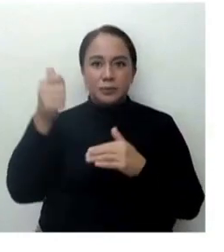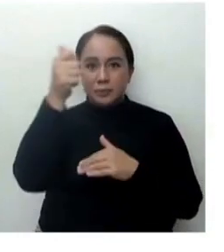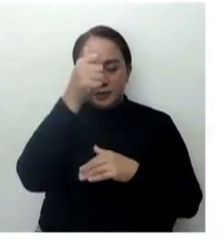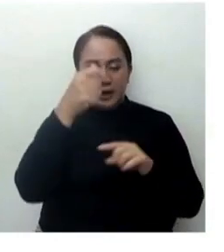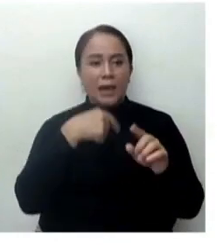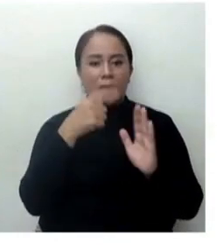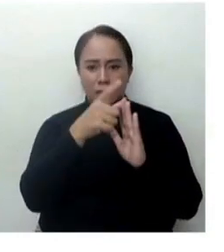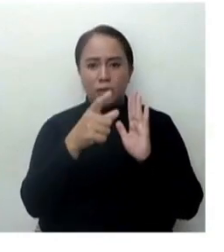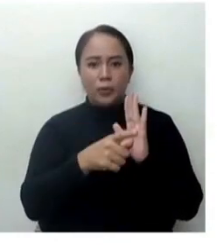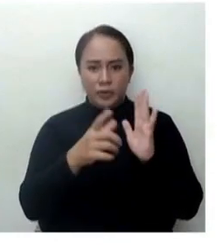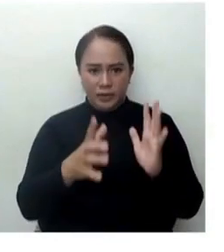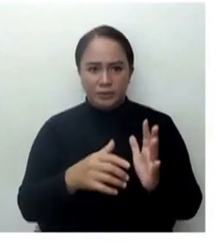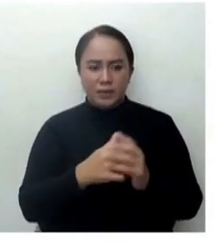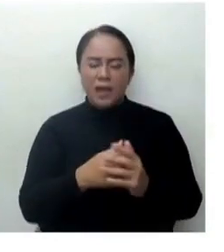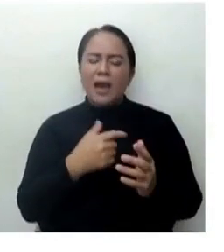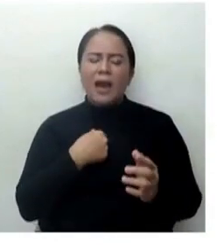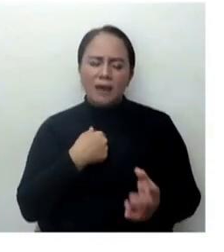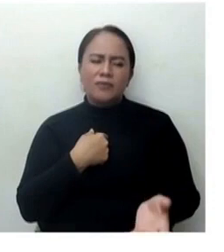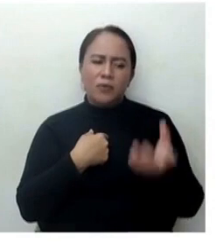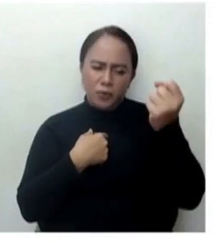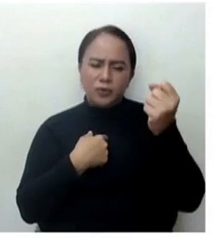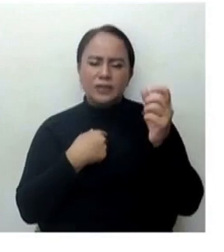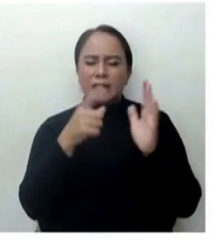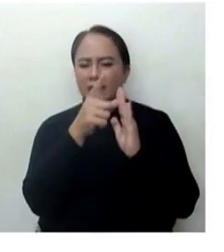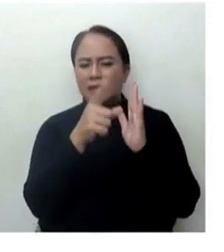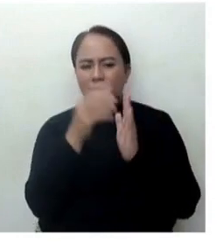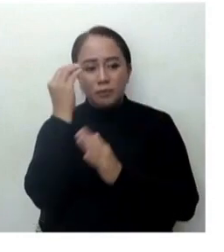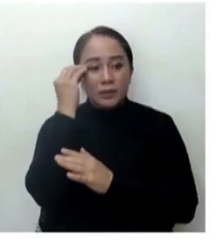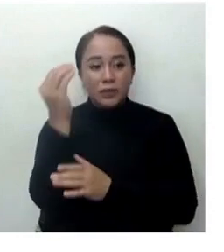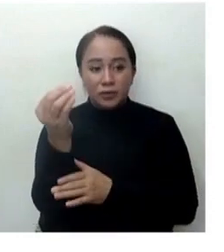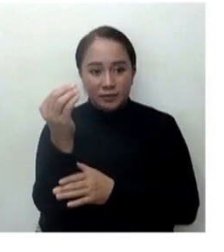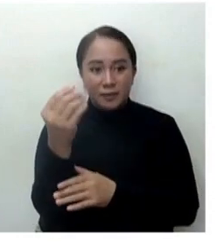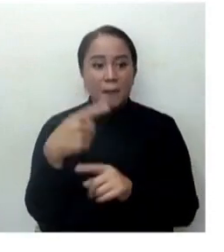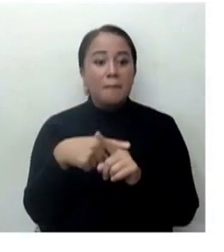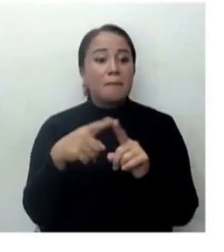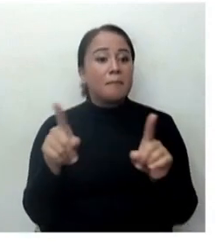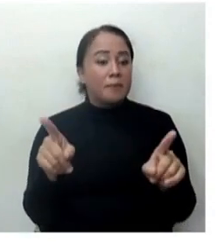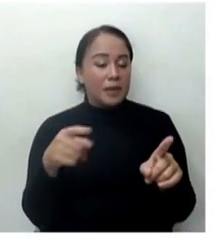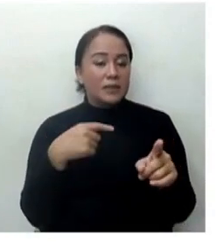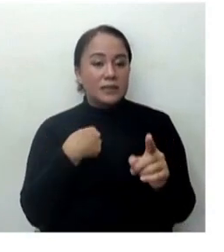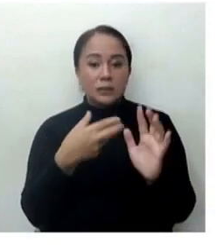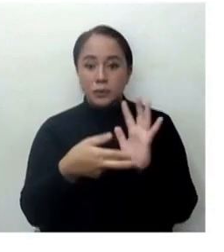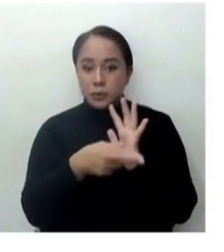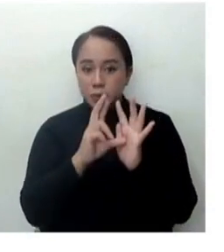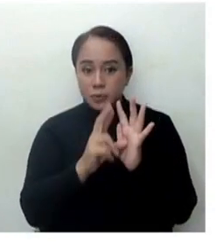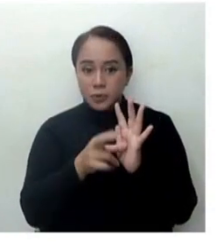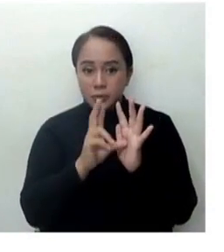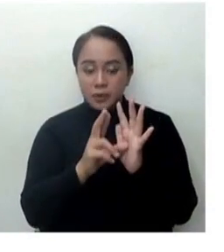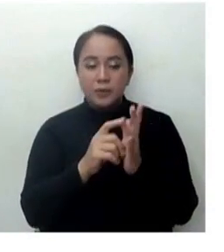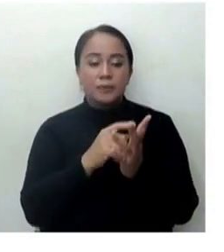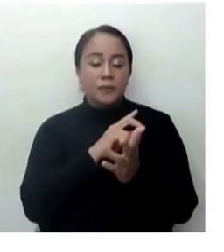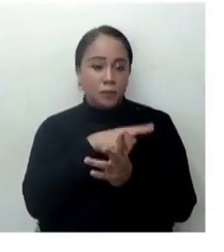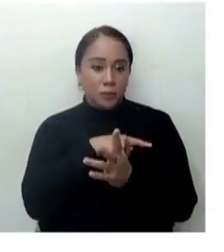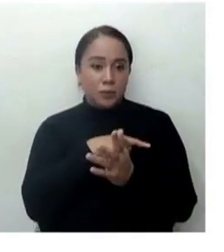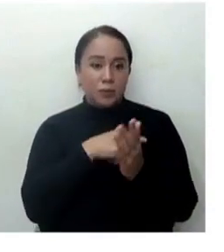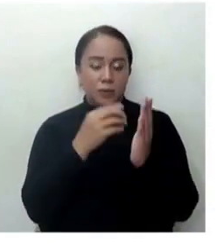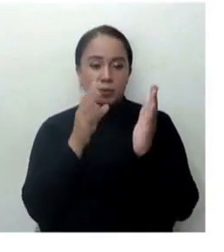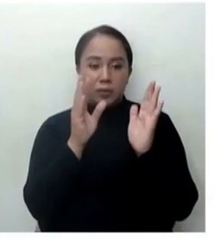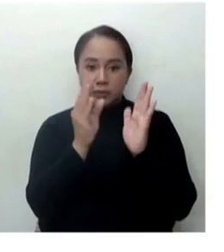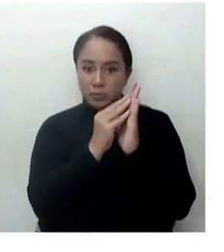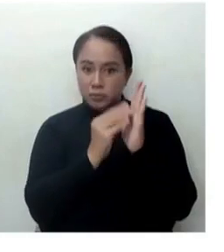his own legal opinion. But again, if he indeed personally reviewed the records,